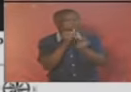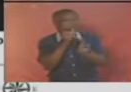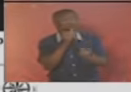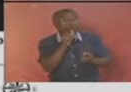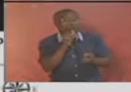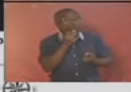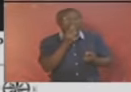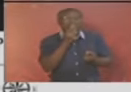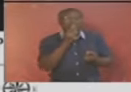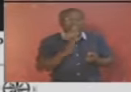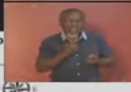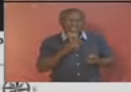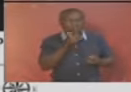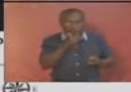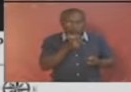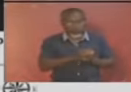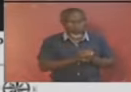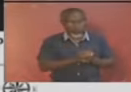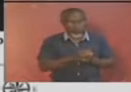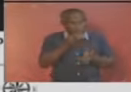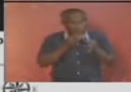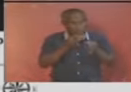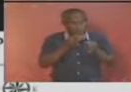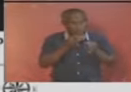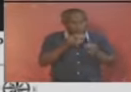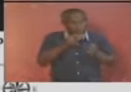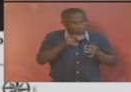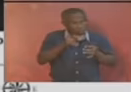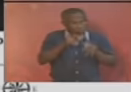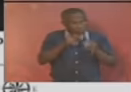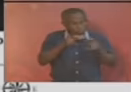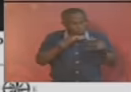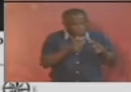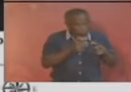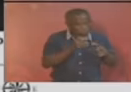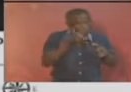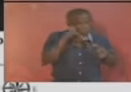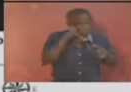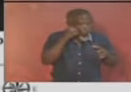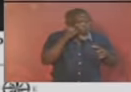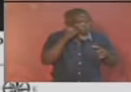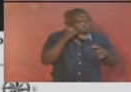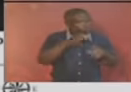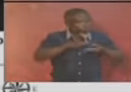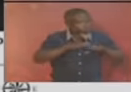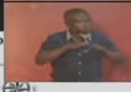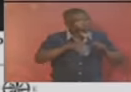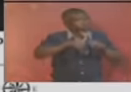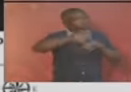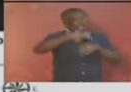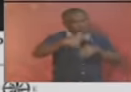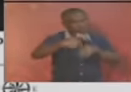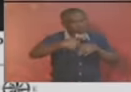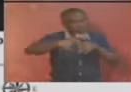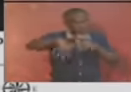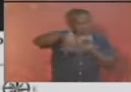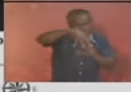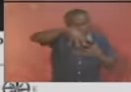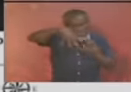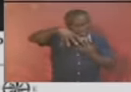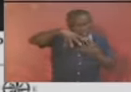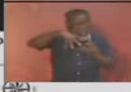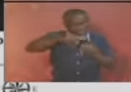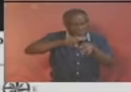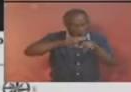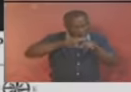that those individuals do not go out into the population and continue to spread virus, that robust activity that has